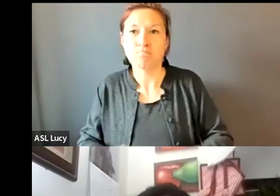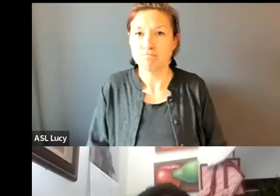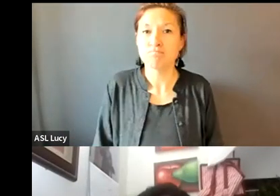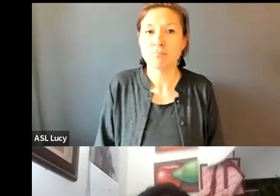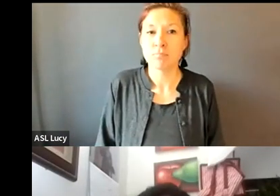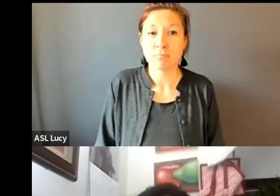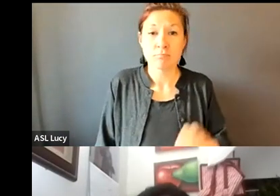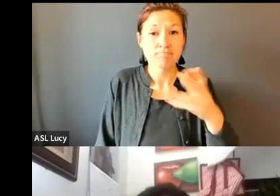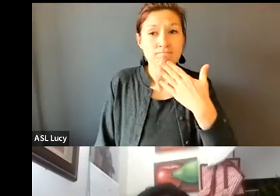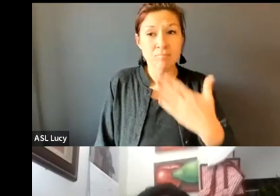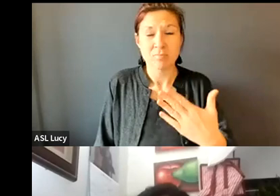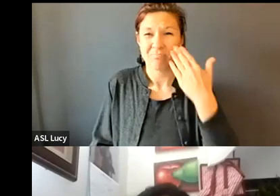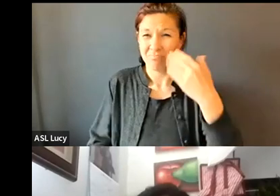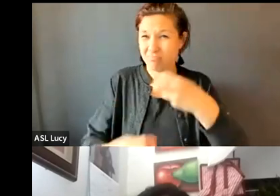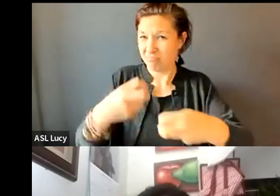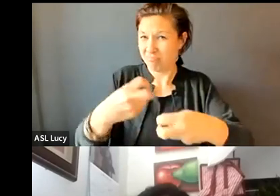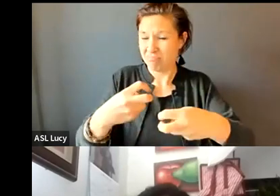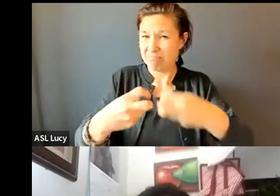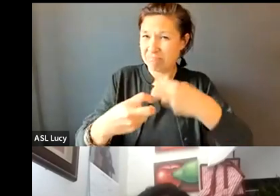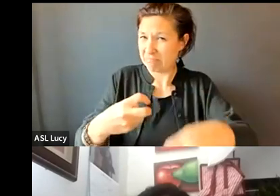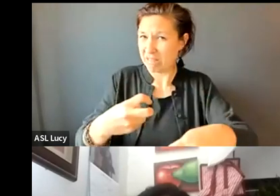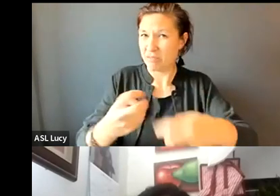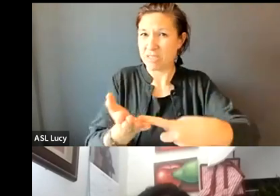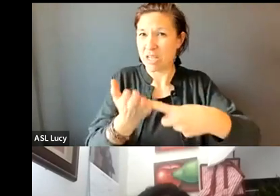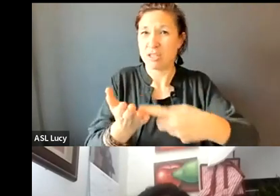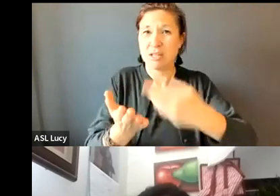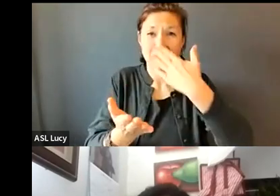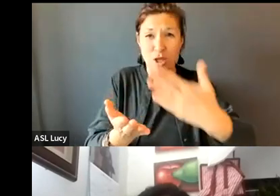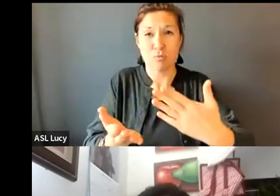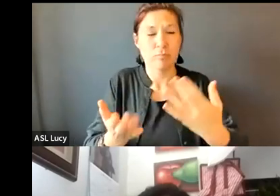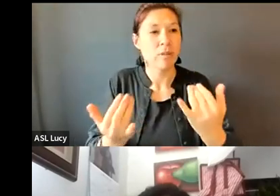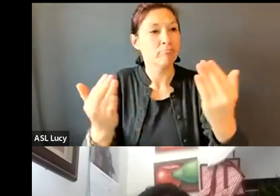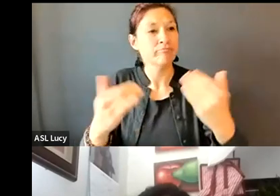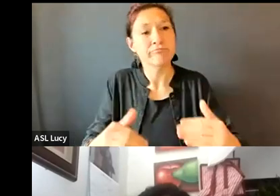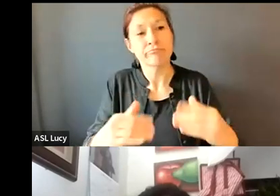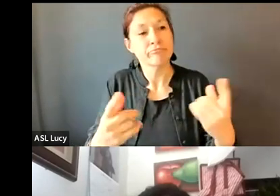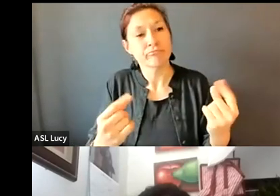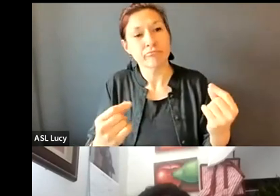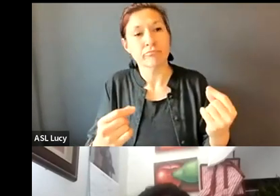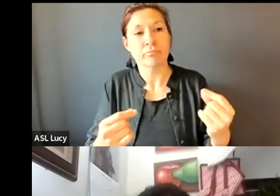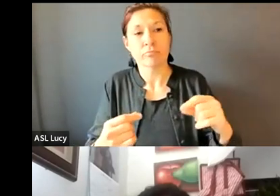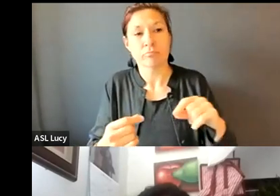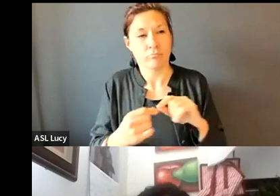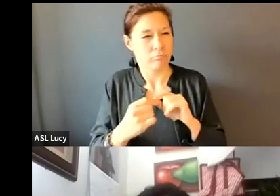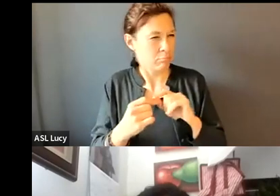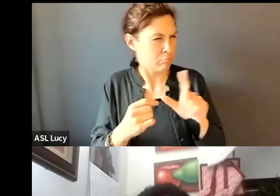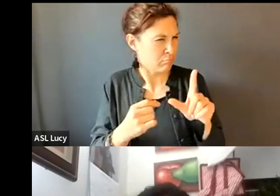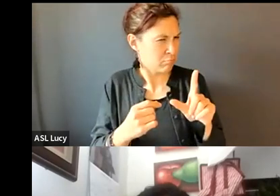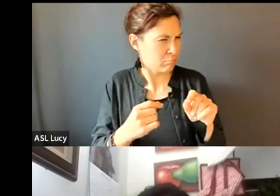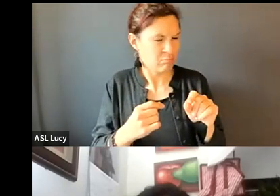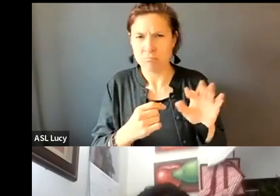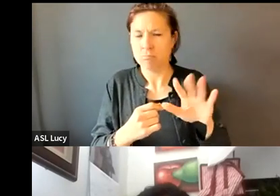thank you I know this was very difficult but thank you our next action item is the 20 to